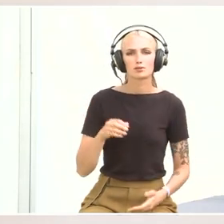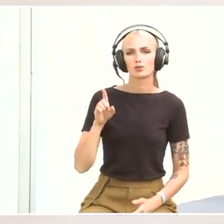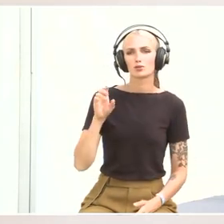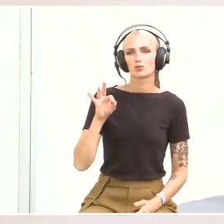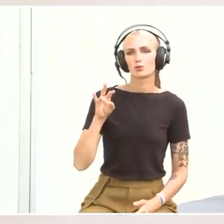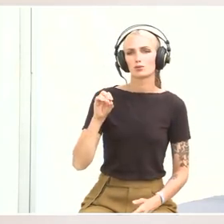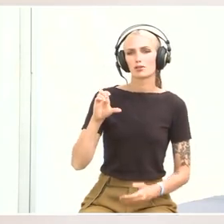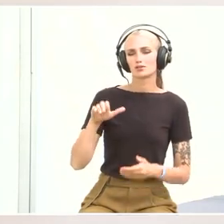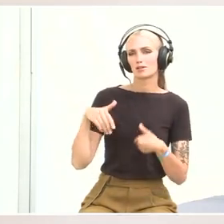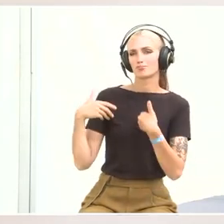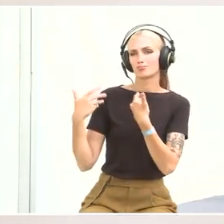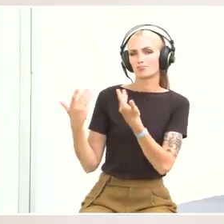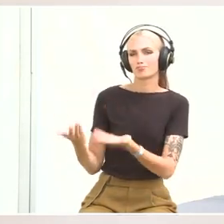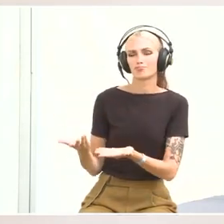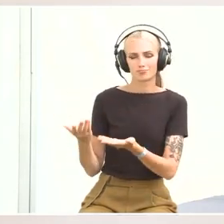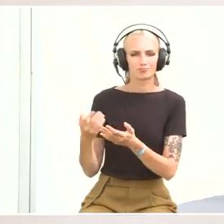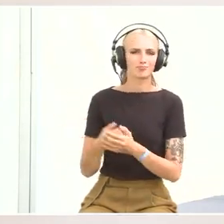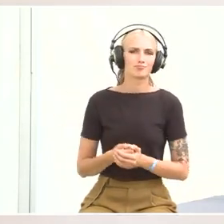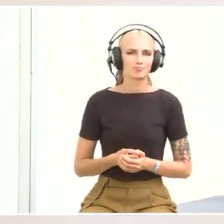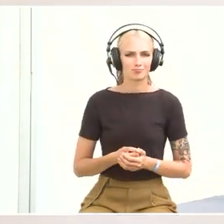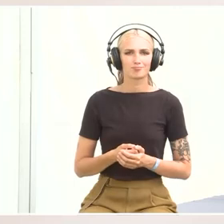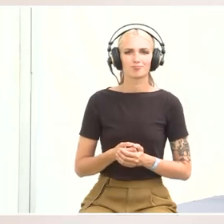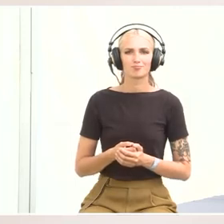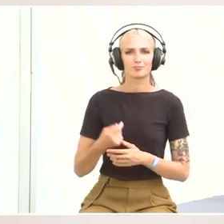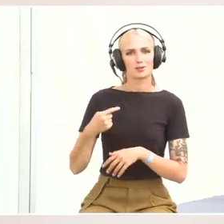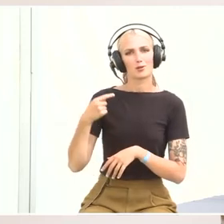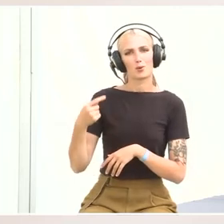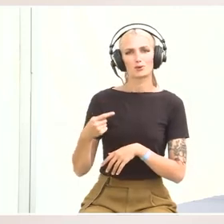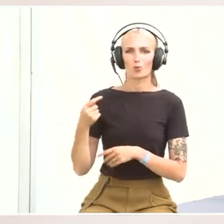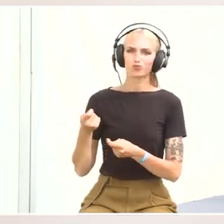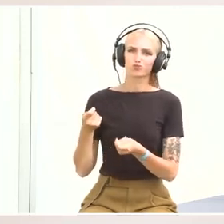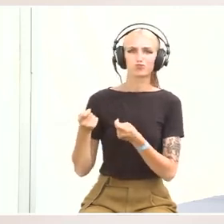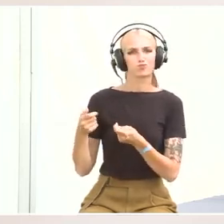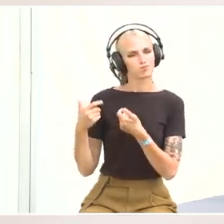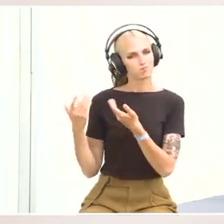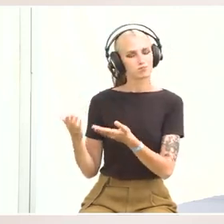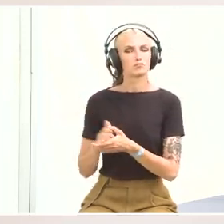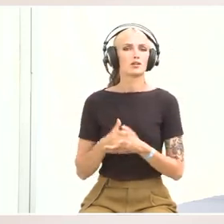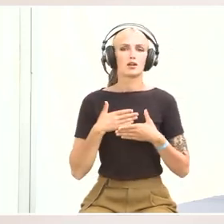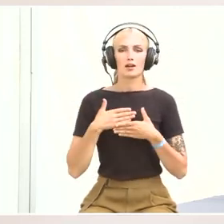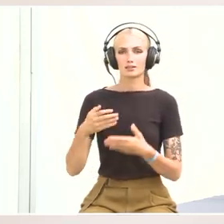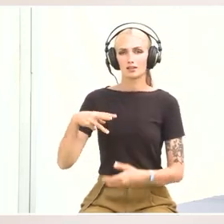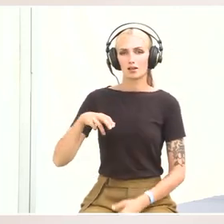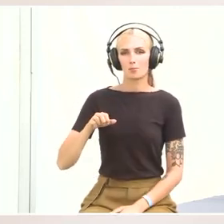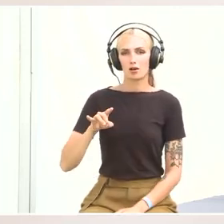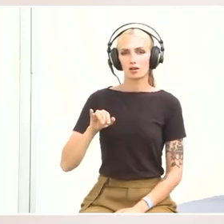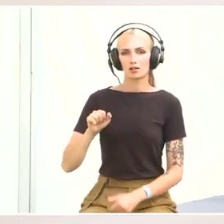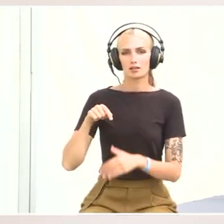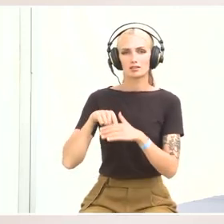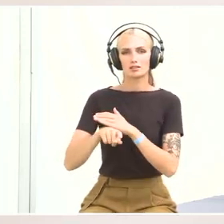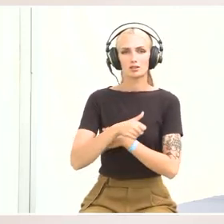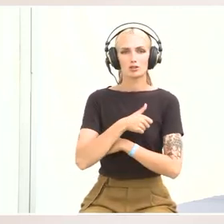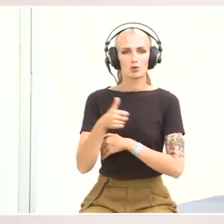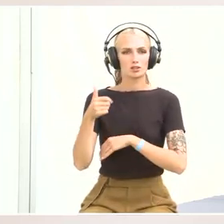over to you and your good hands for this hour. Thank you, Maria. Thanks for this introduction. Also, a